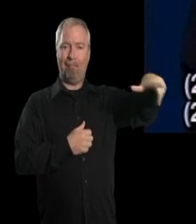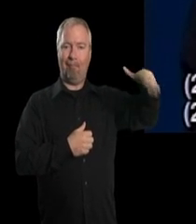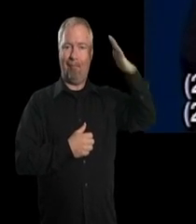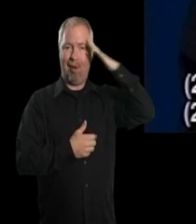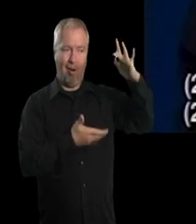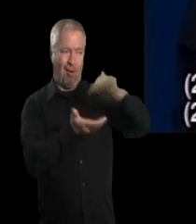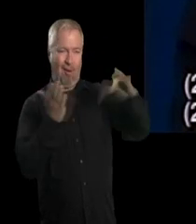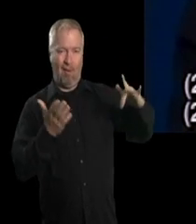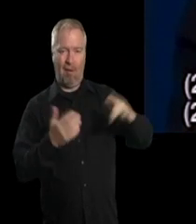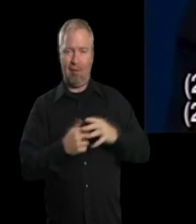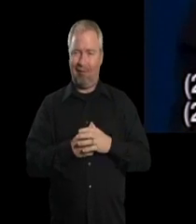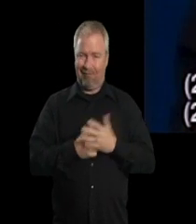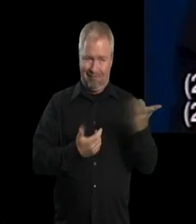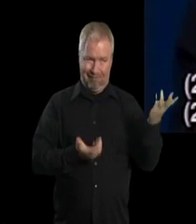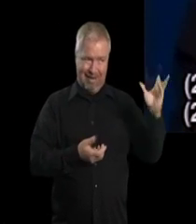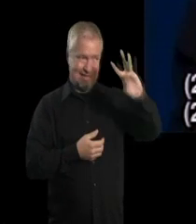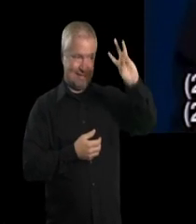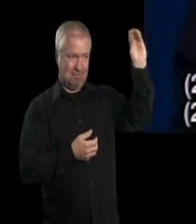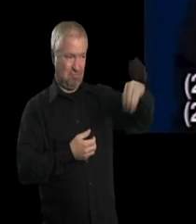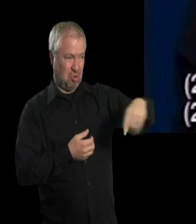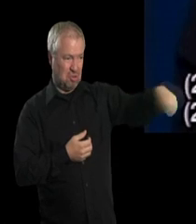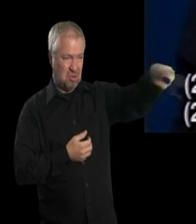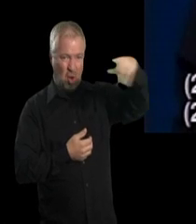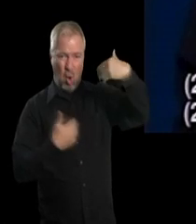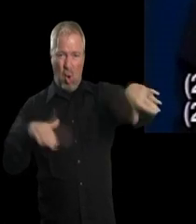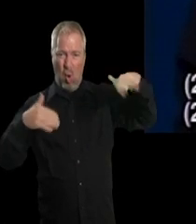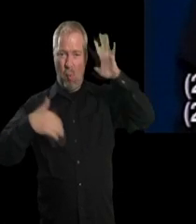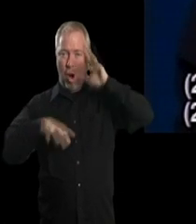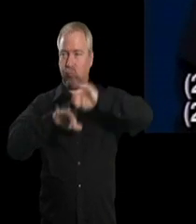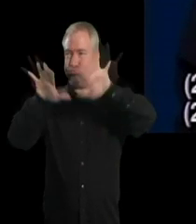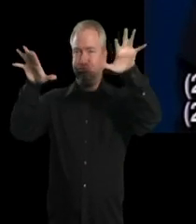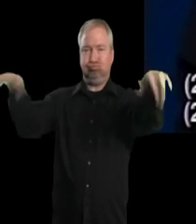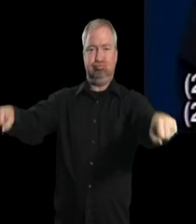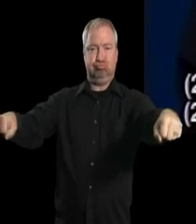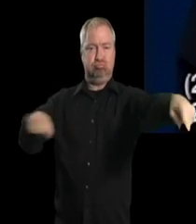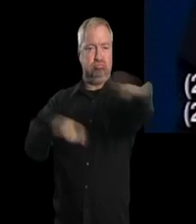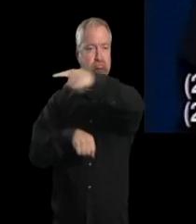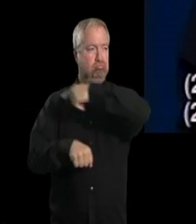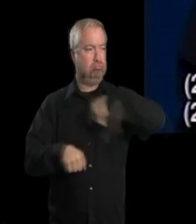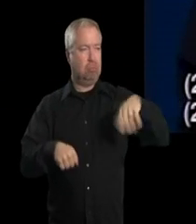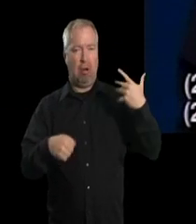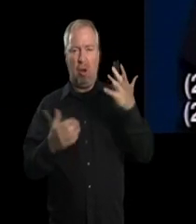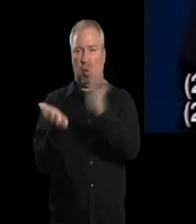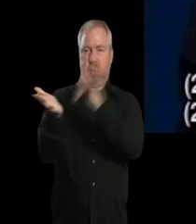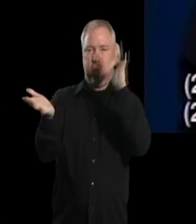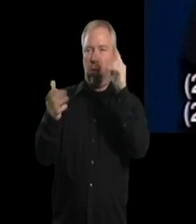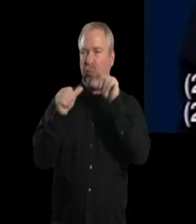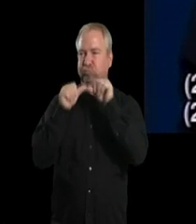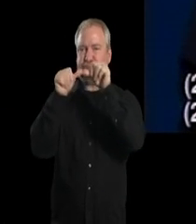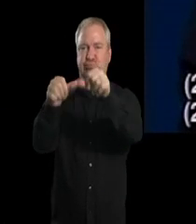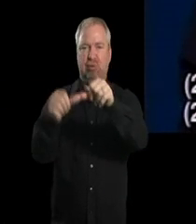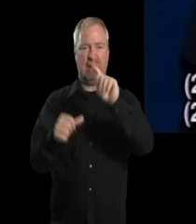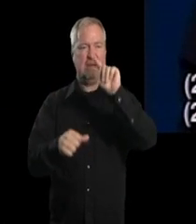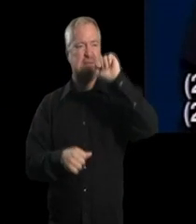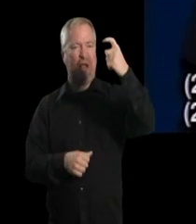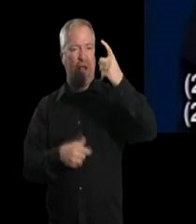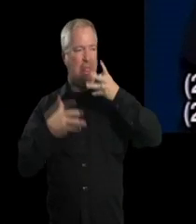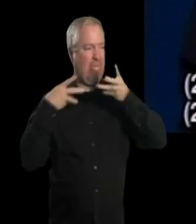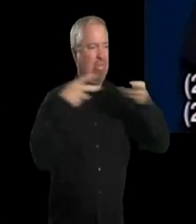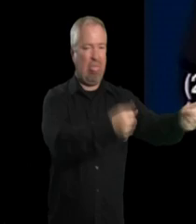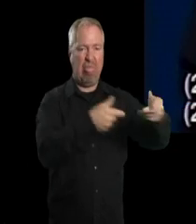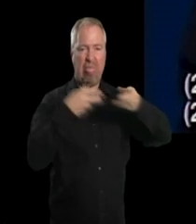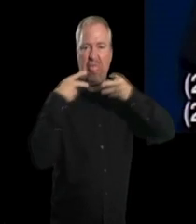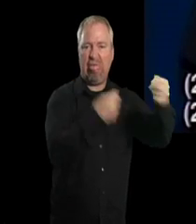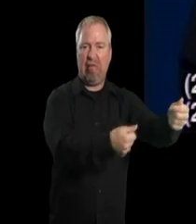handicapped. For 6% of the population to enact an enormous tax on the basis that there's been some